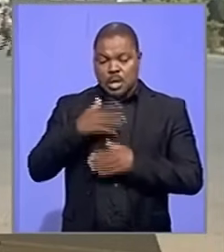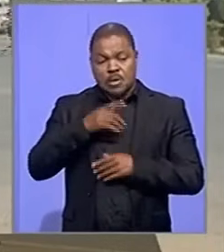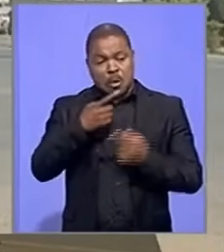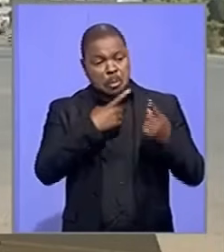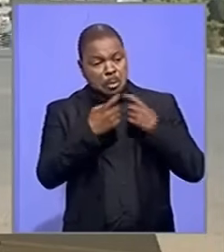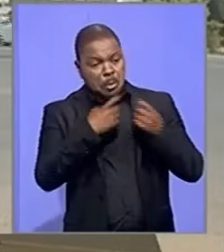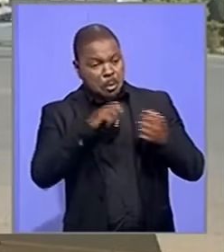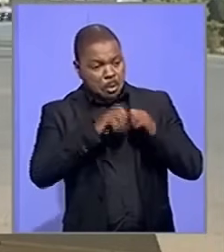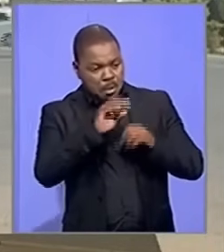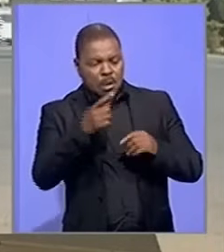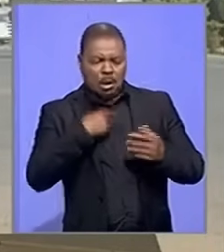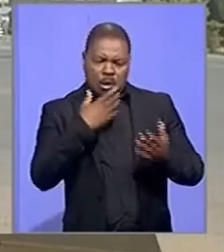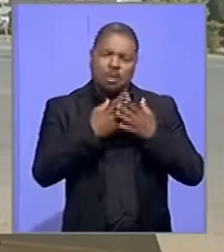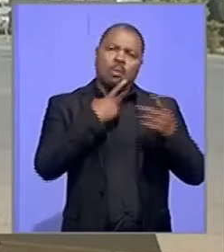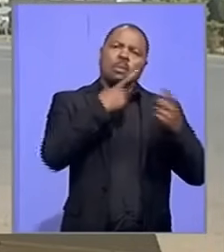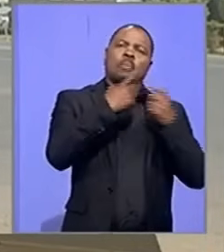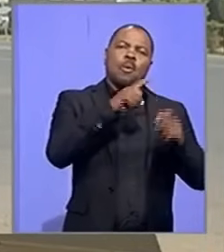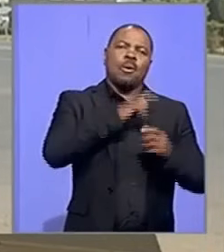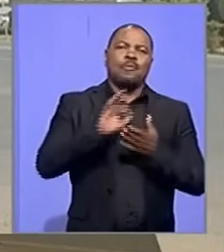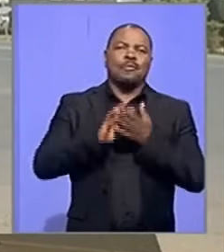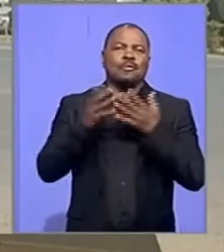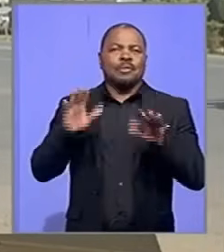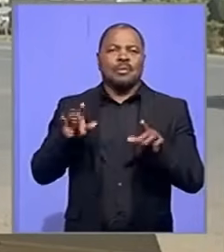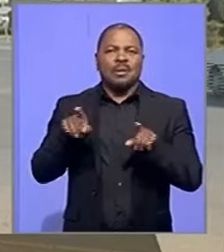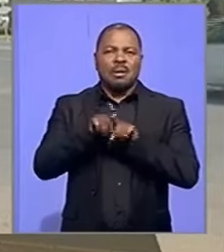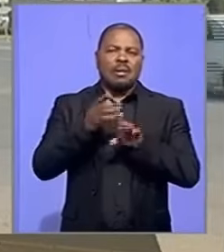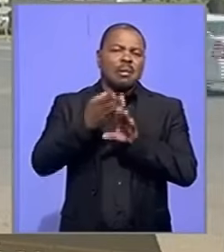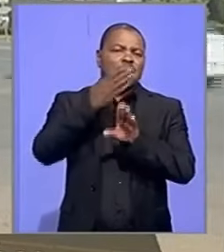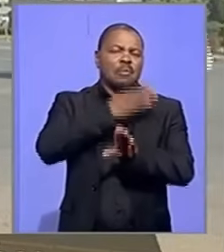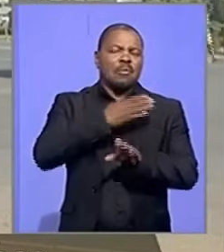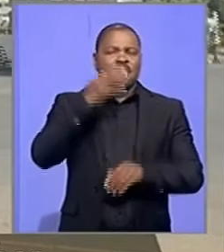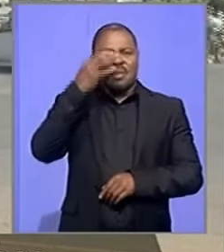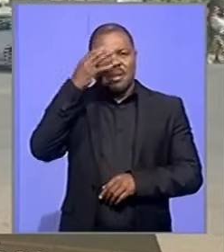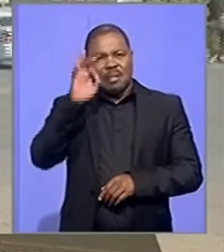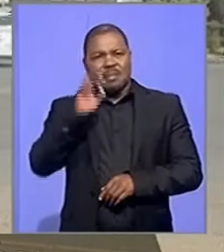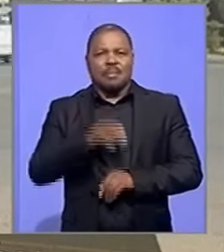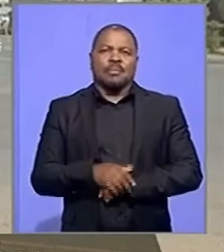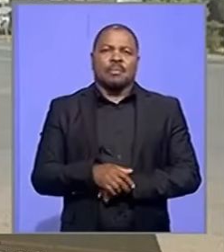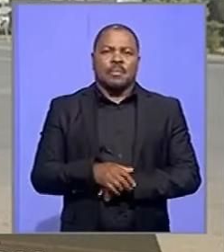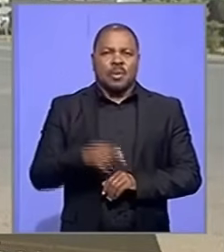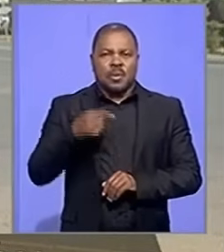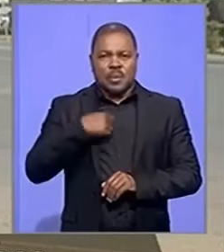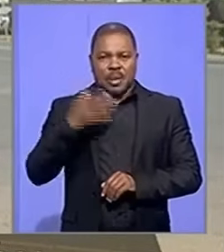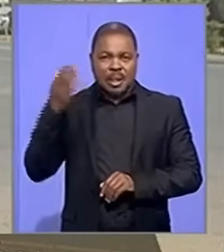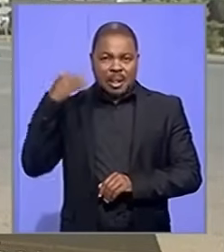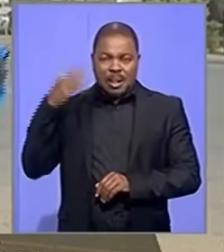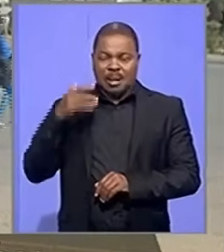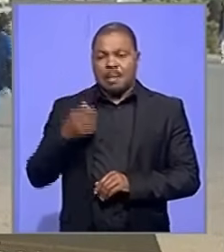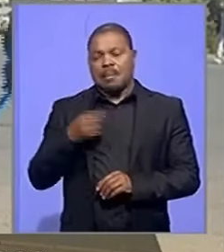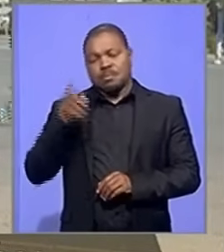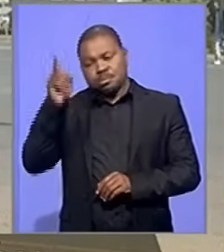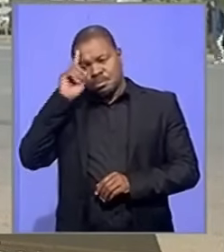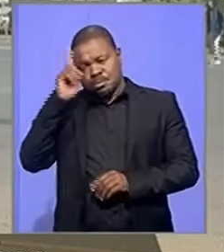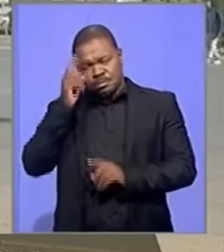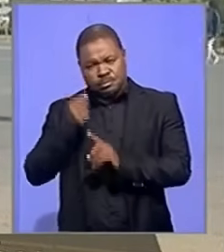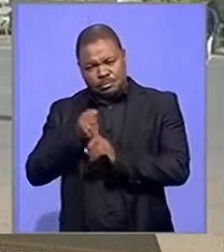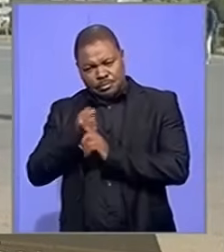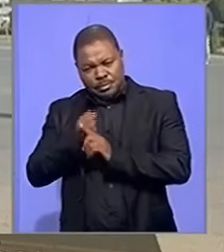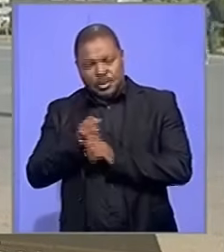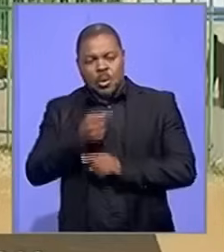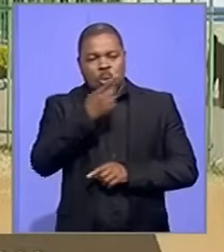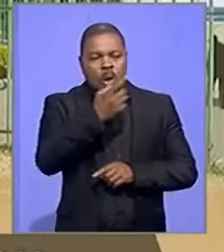re ka di setšhabeng. Mo le ka mogolo go mo shwa gale le go bula dilo ba gona go nne go ntšha ke batho ba ntšha ba baswa ile go ba ile go vouta